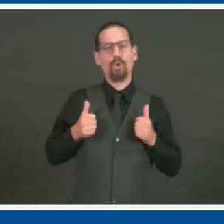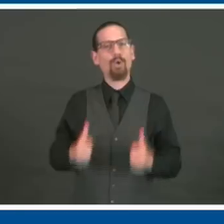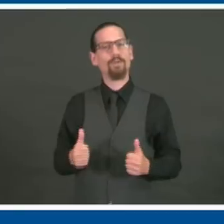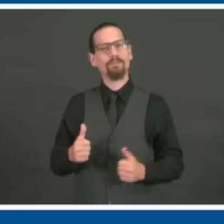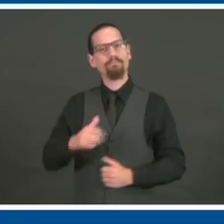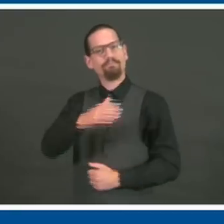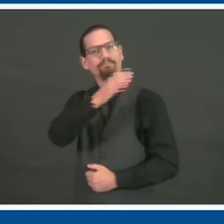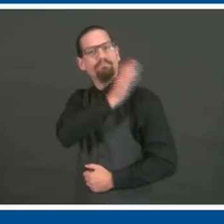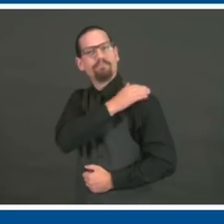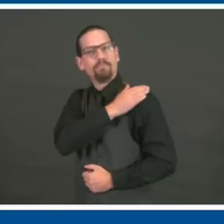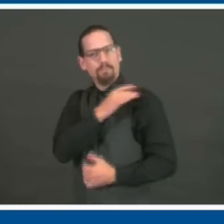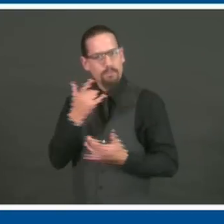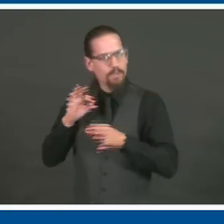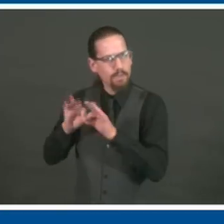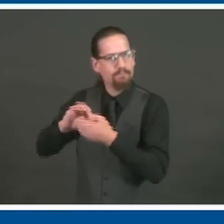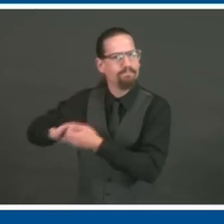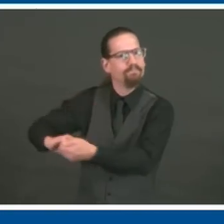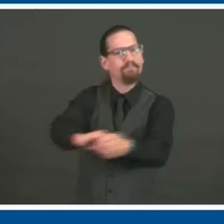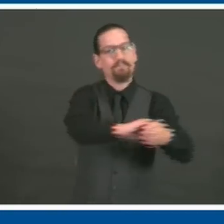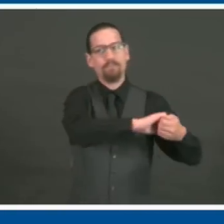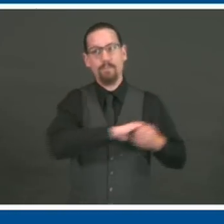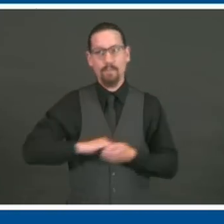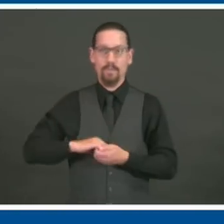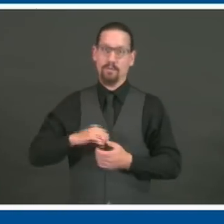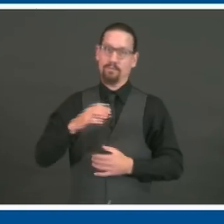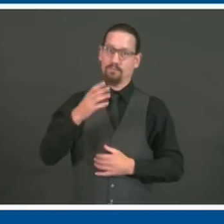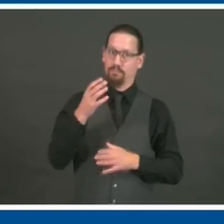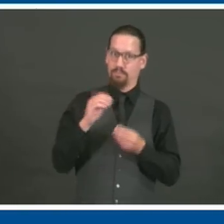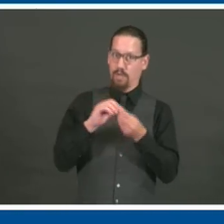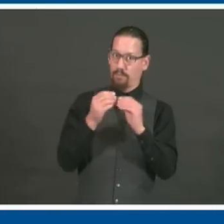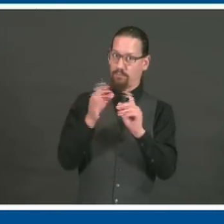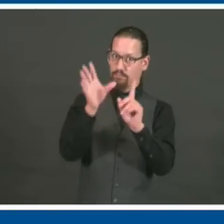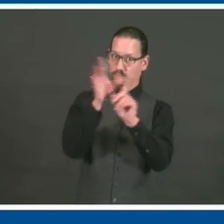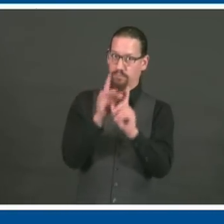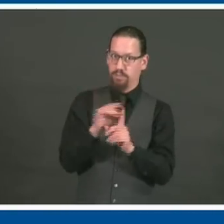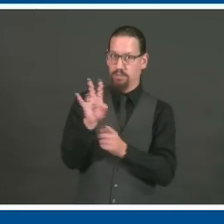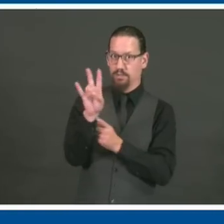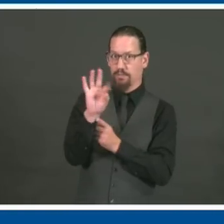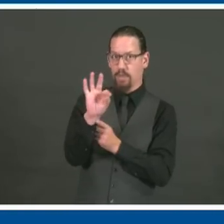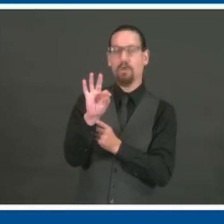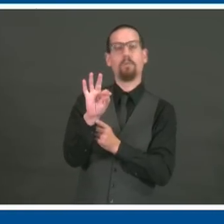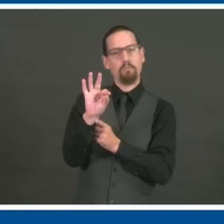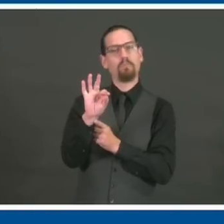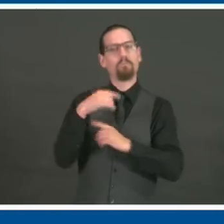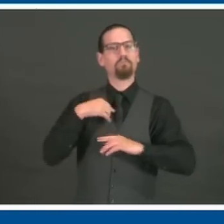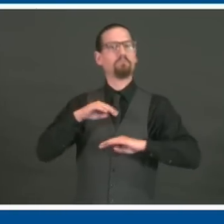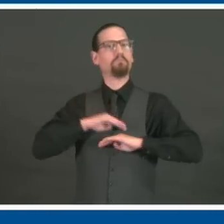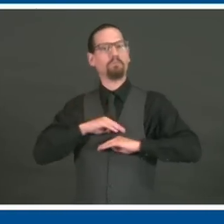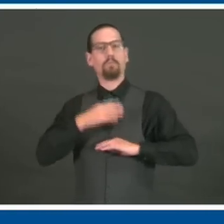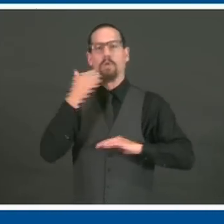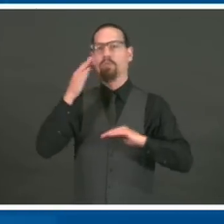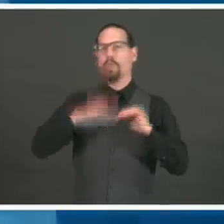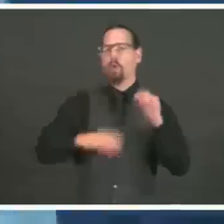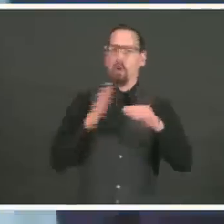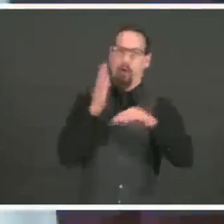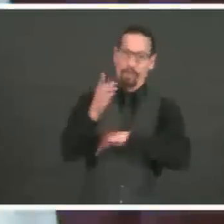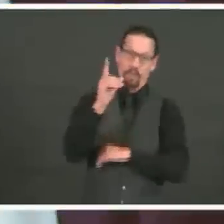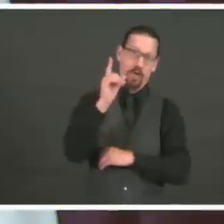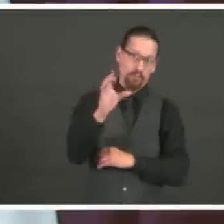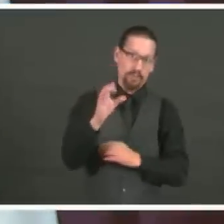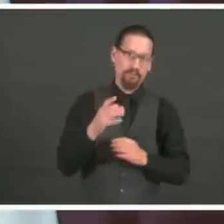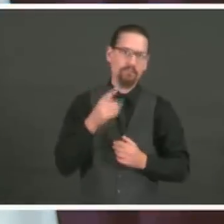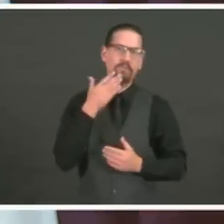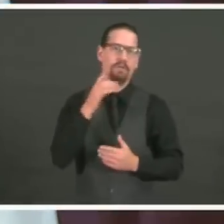And 79 is certainly better than 100, and I want to thank you for the extra effort. I want to begin with an